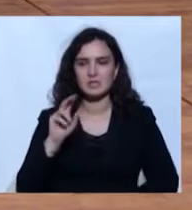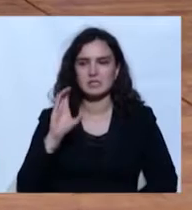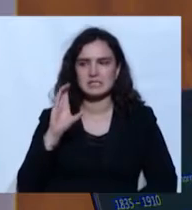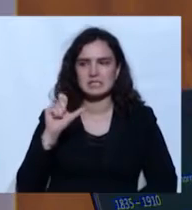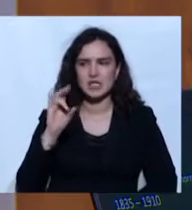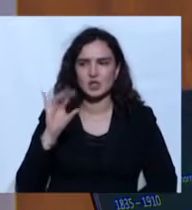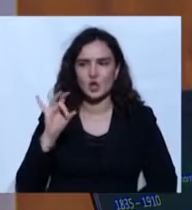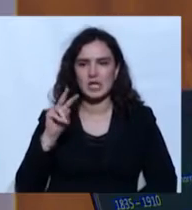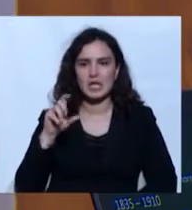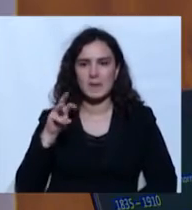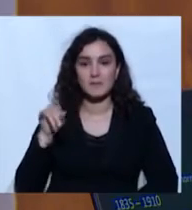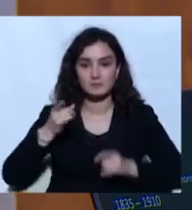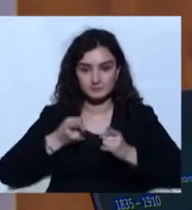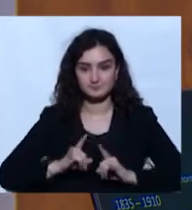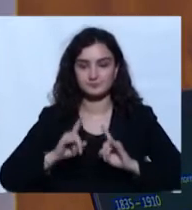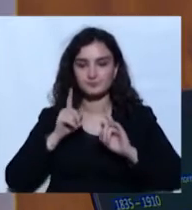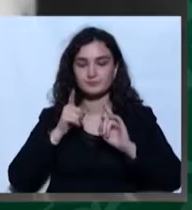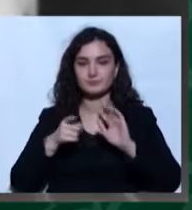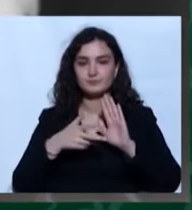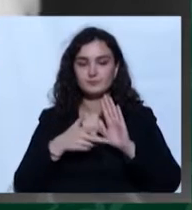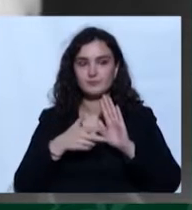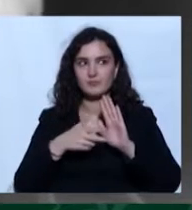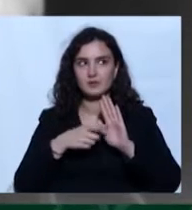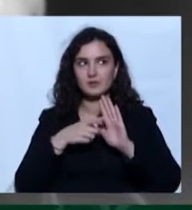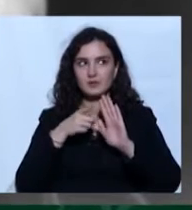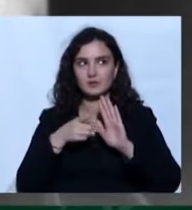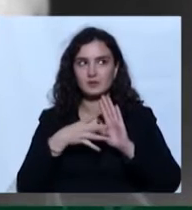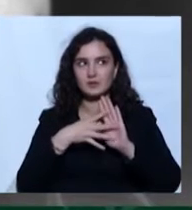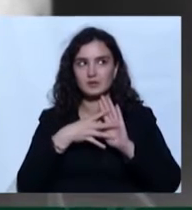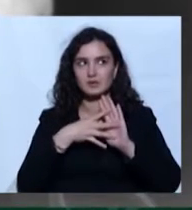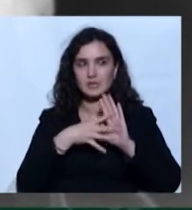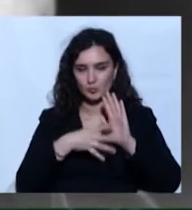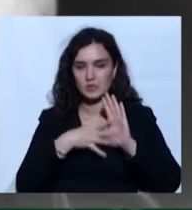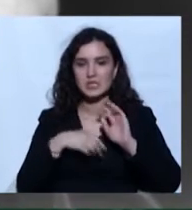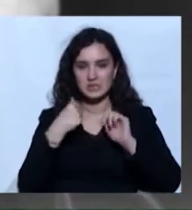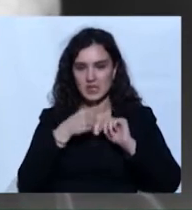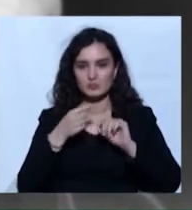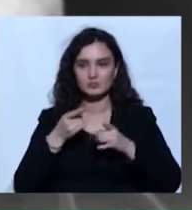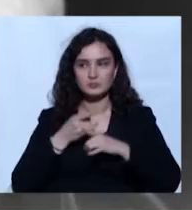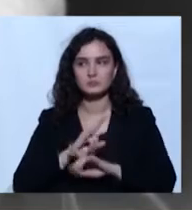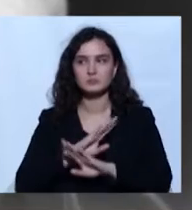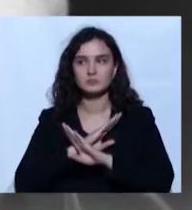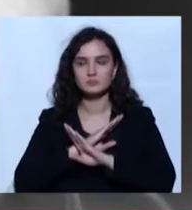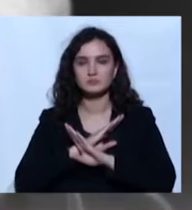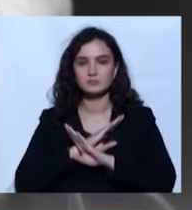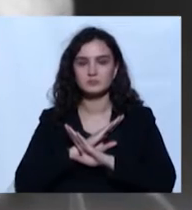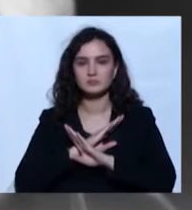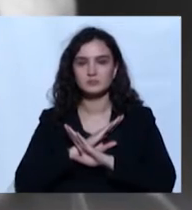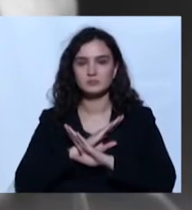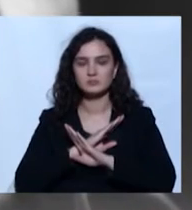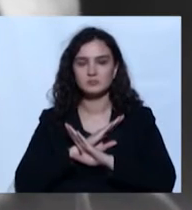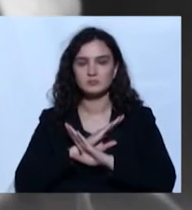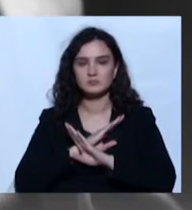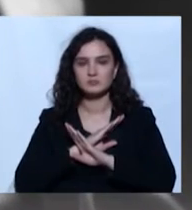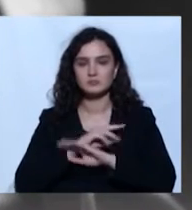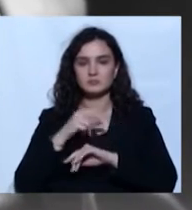L. Clemens, and he was born in the 19th century, early part of it, and he died in the 20th